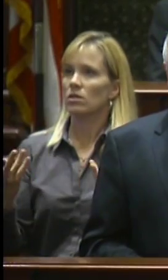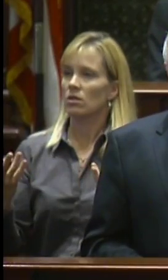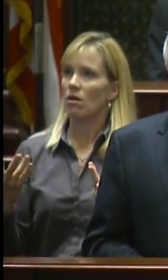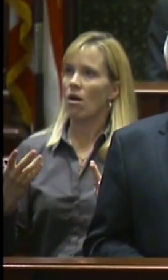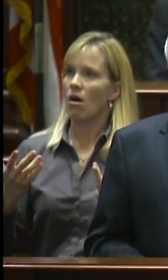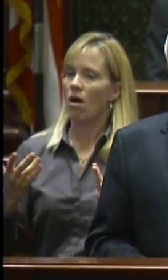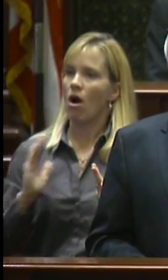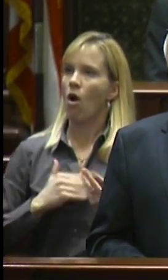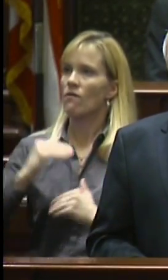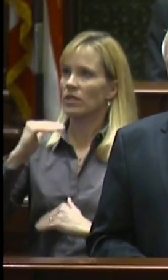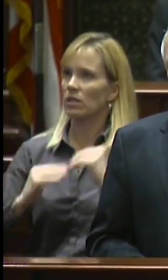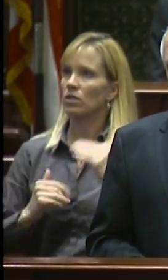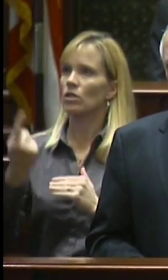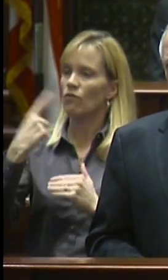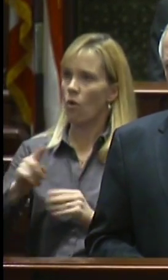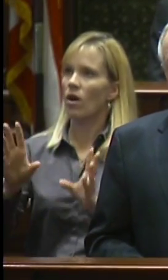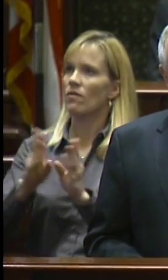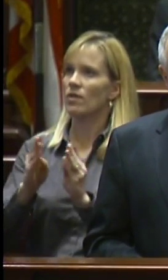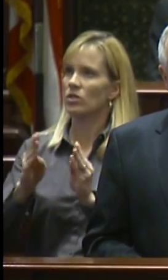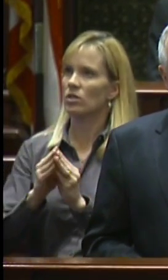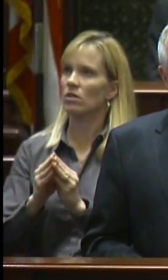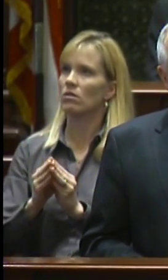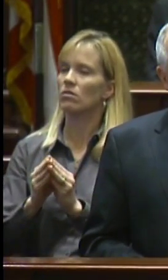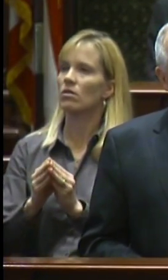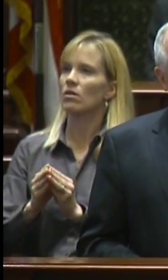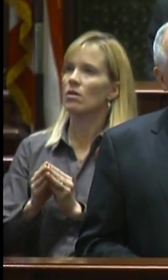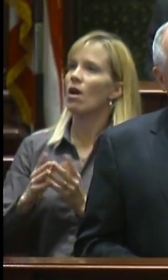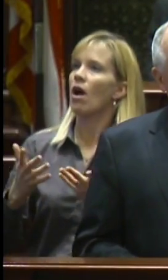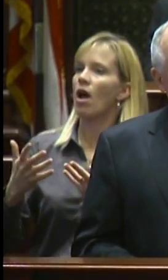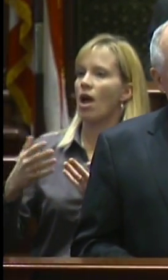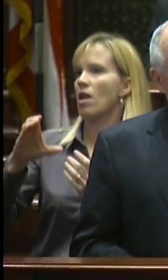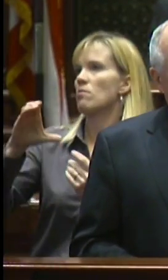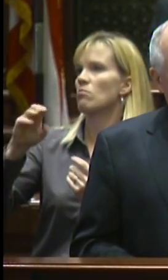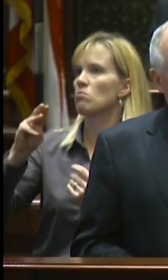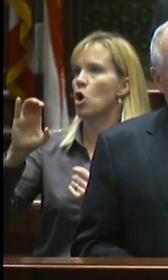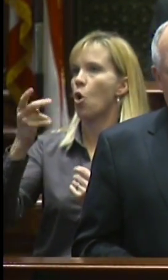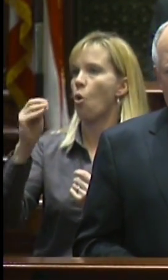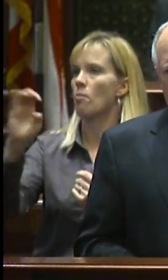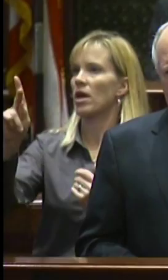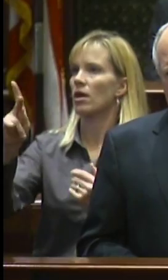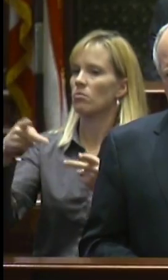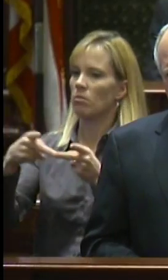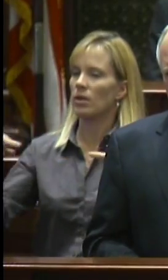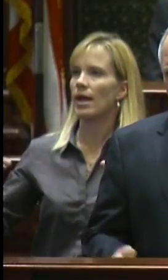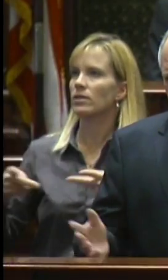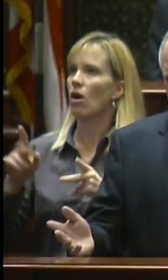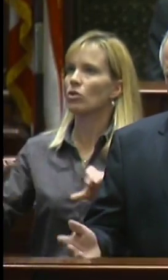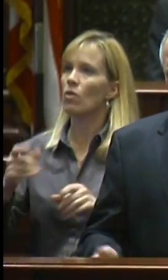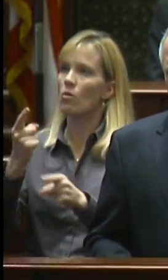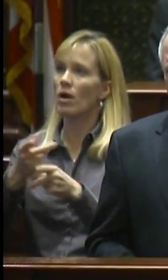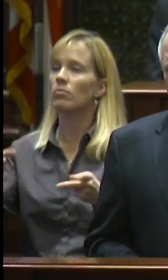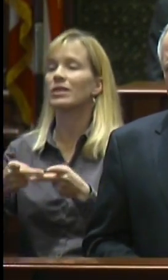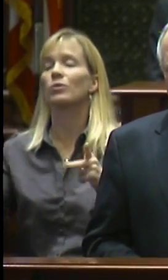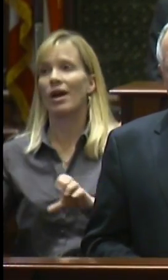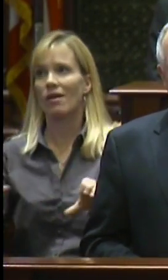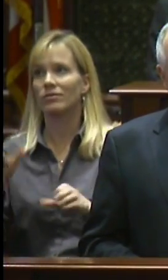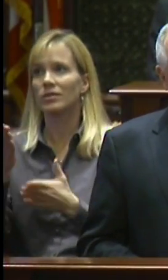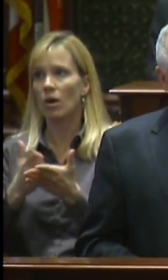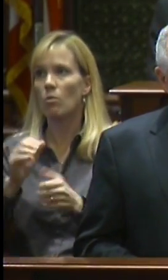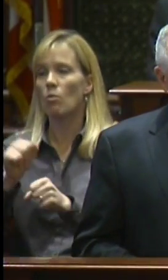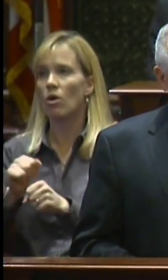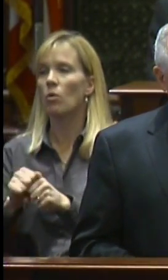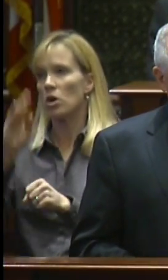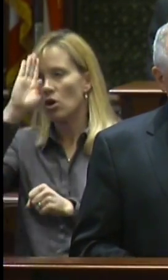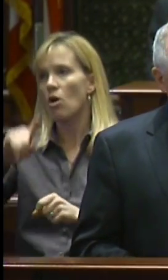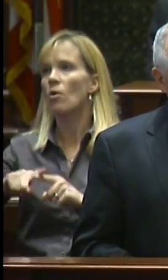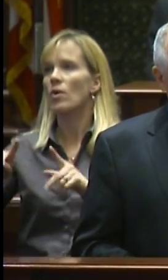our facilities for conventions at McPier, McCormick Place, are done in the right way. So we have work to do there, we know that, but we